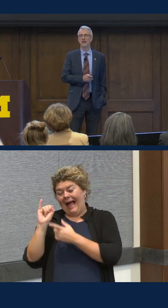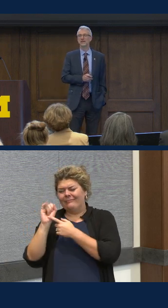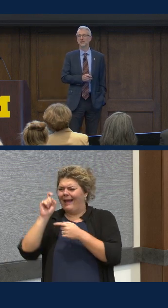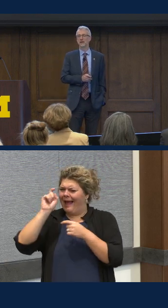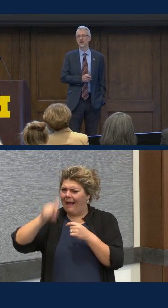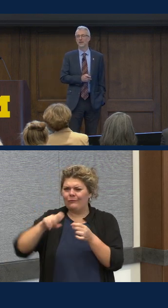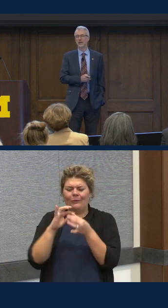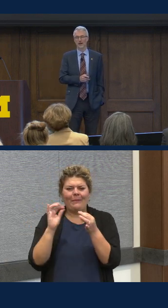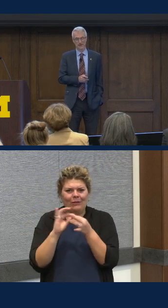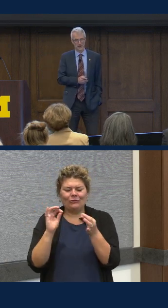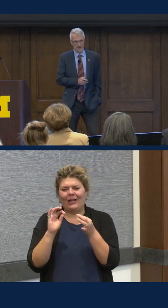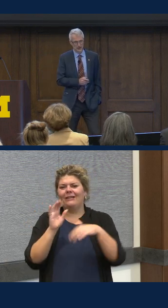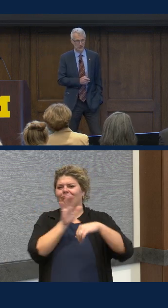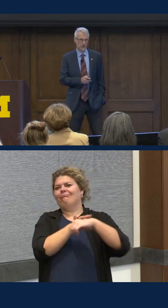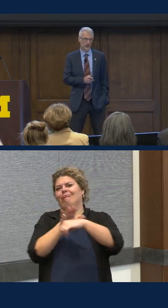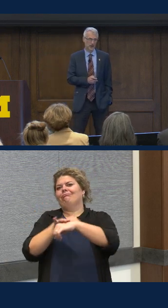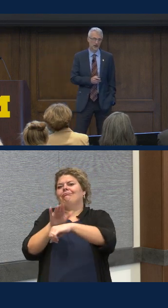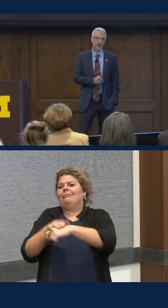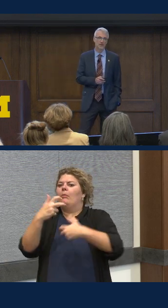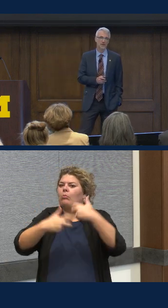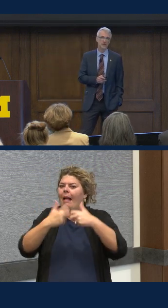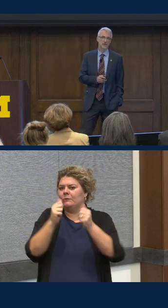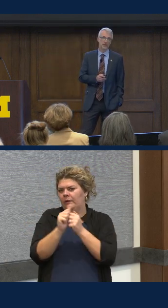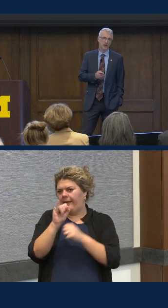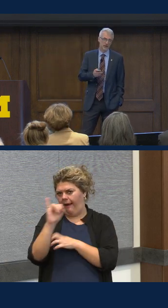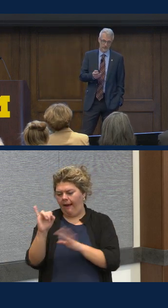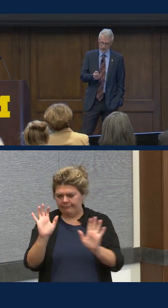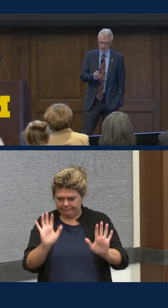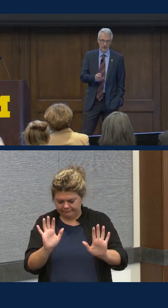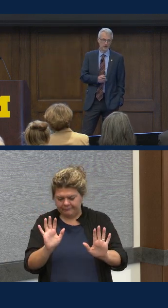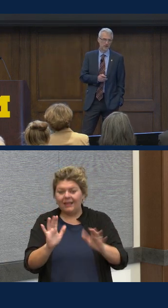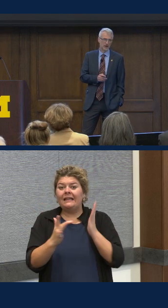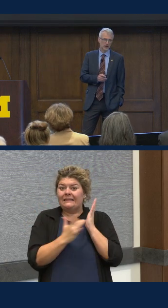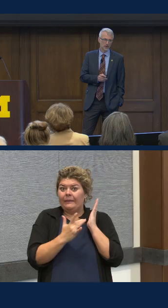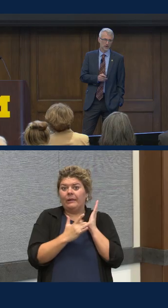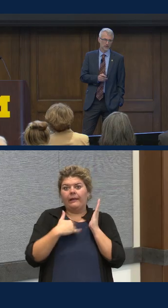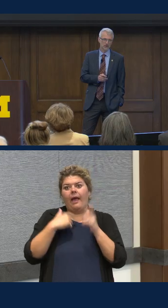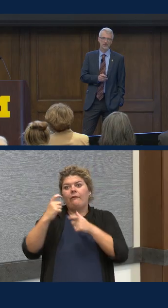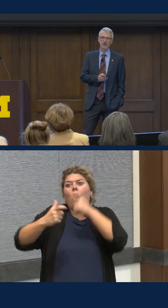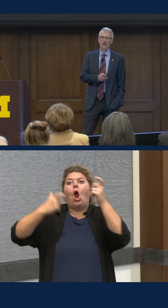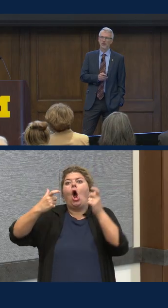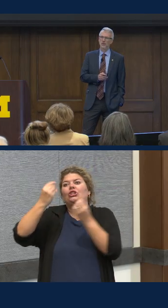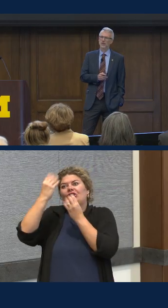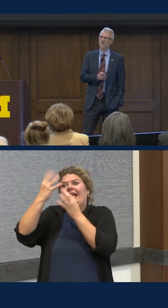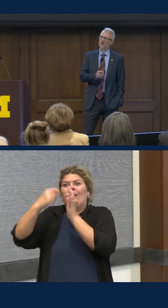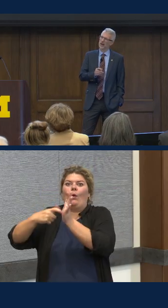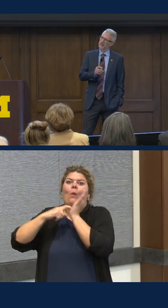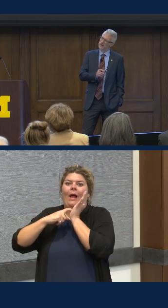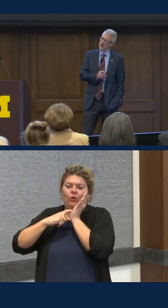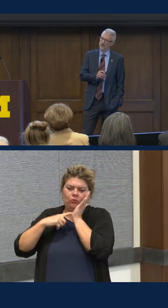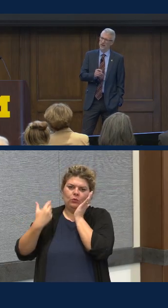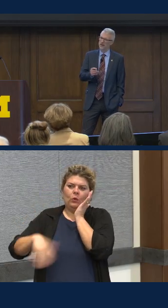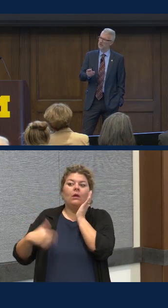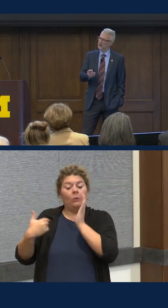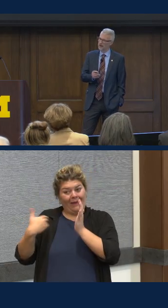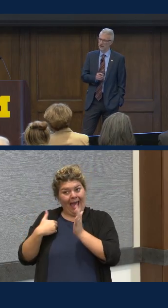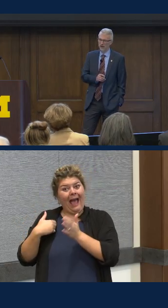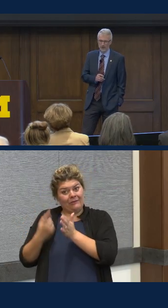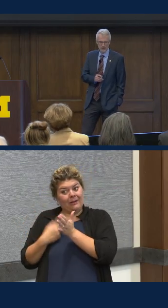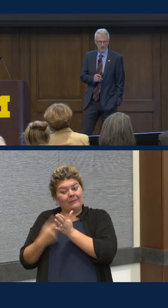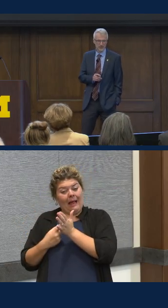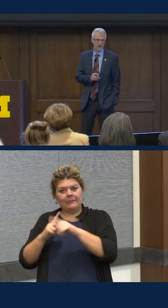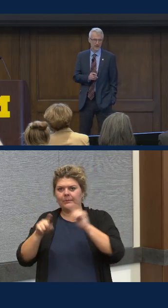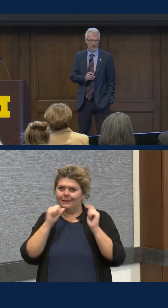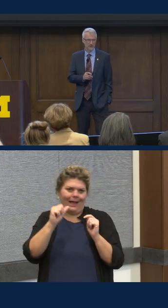didn't talk about some of the caveats and issues with AI, all right? So there's typically very large data requirements, which we have in some settings, but not in